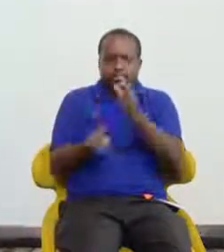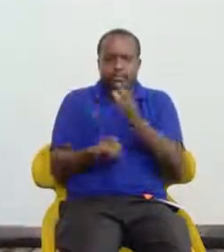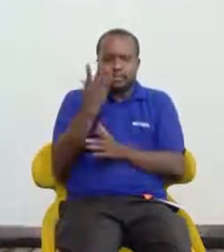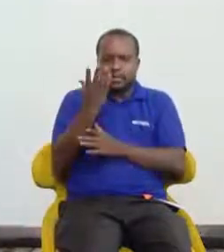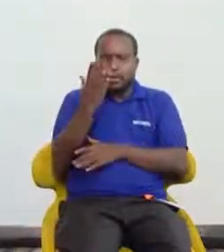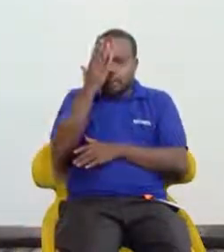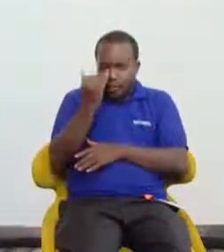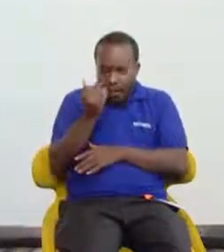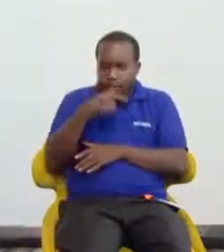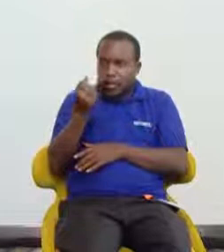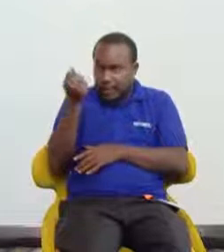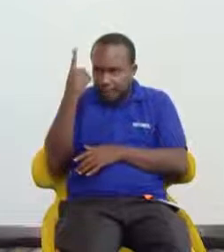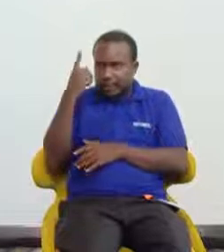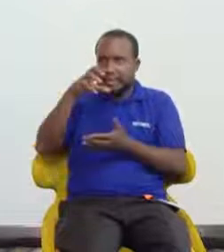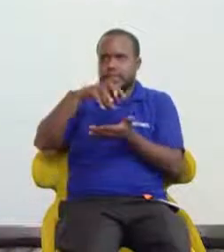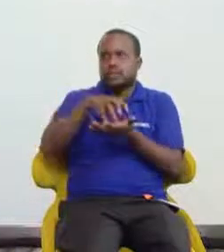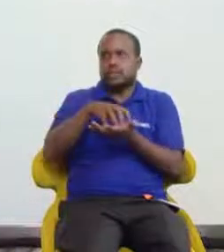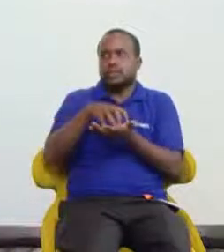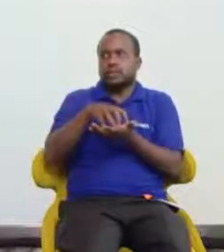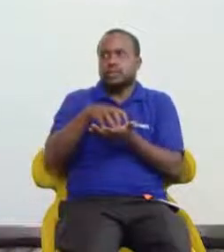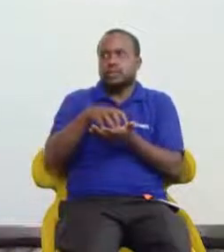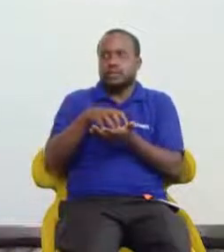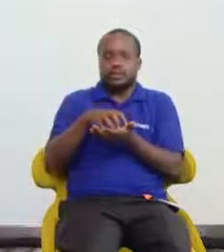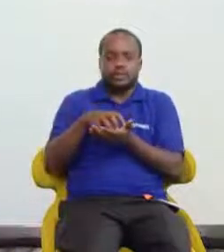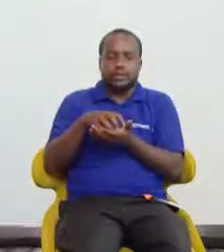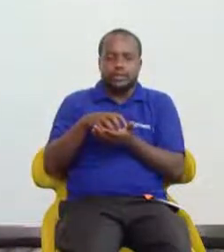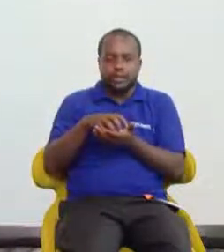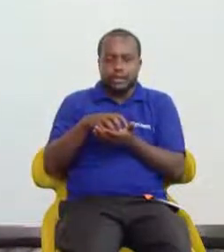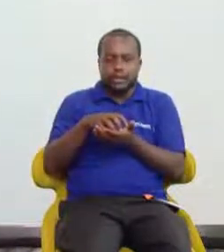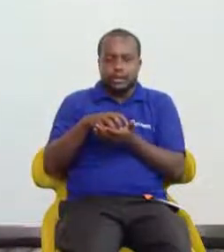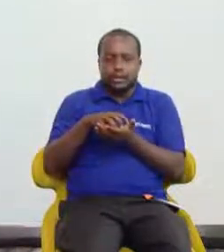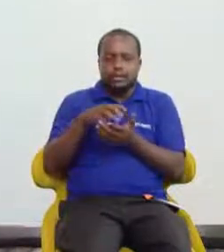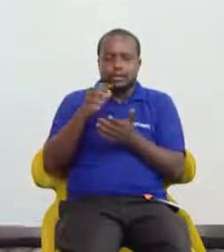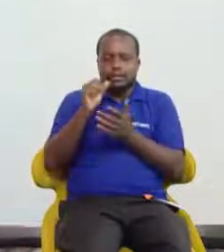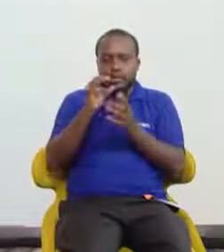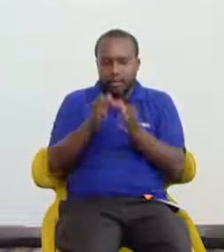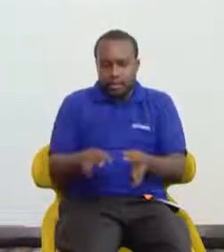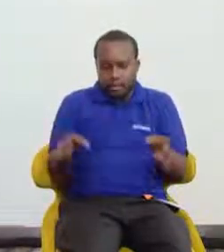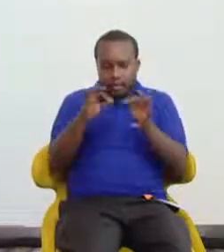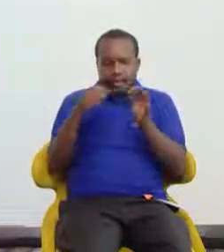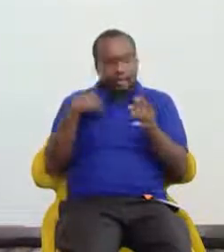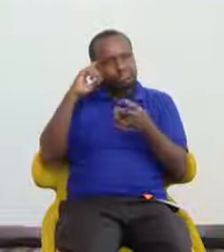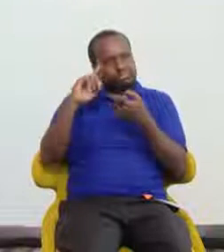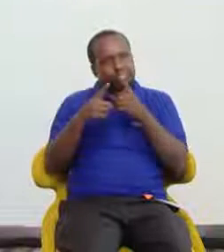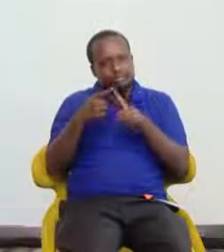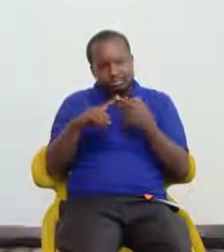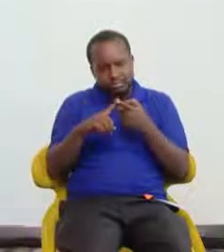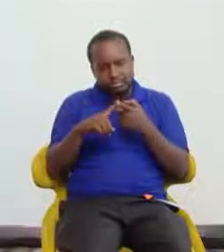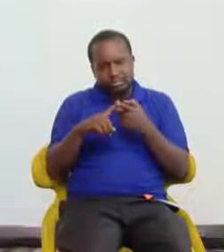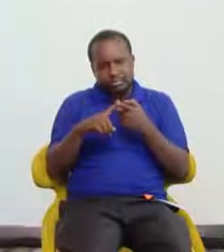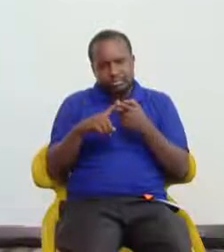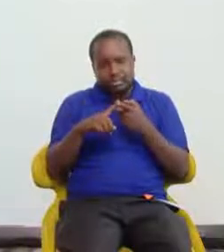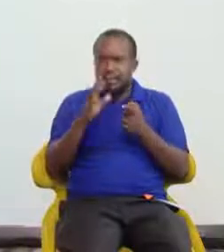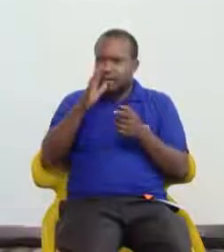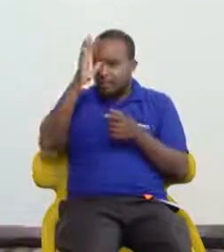understand the landscape and what we need. So it's important, really. I mean, I was thinking about it today. A parent asked